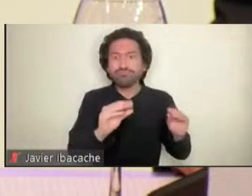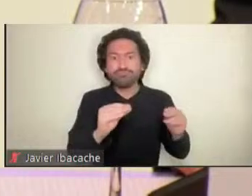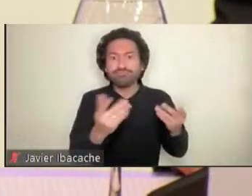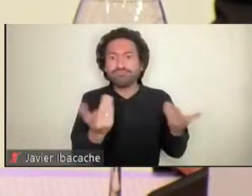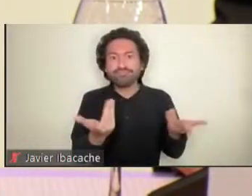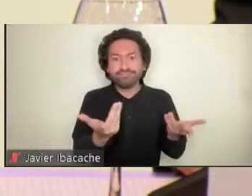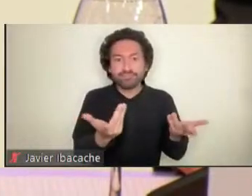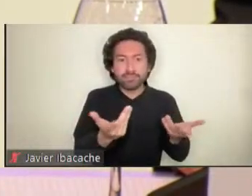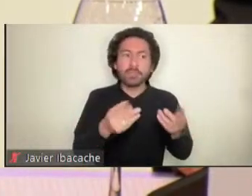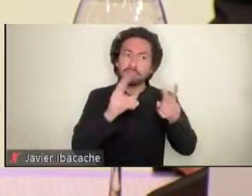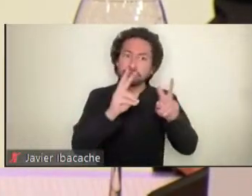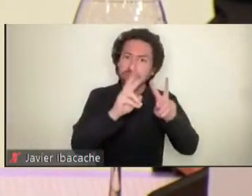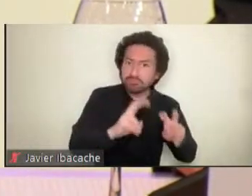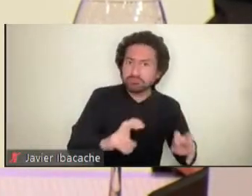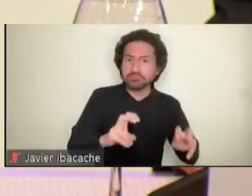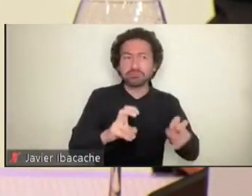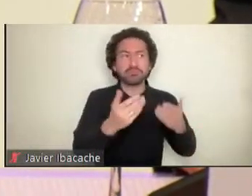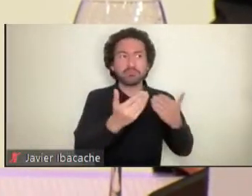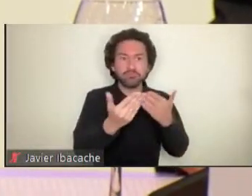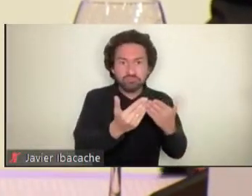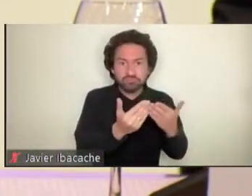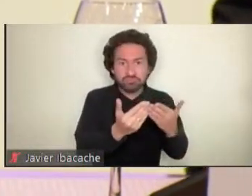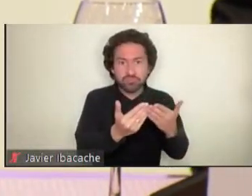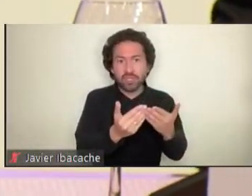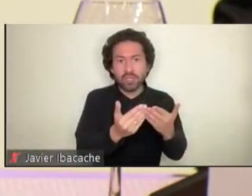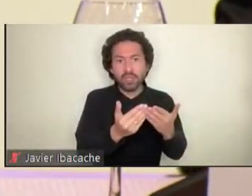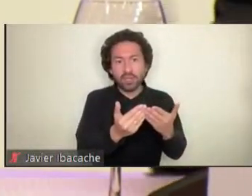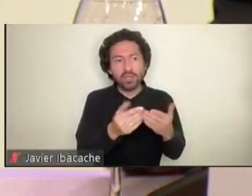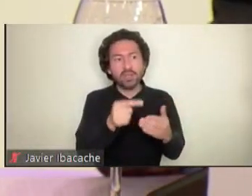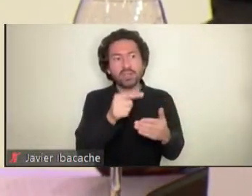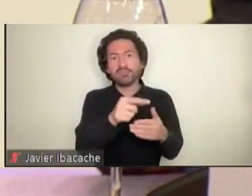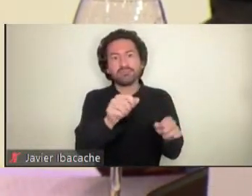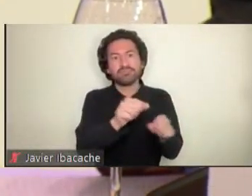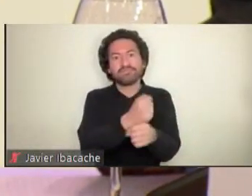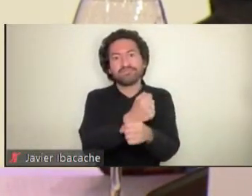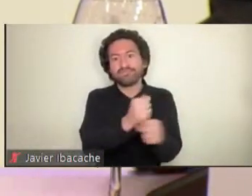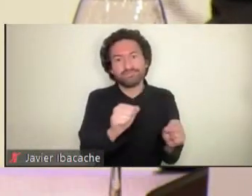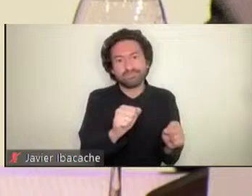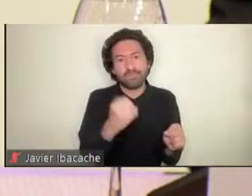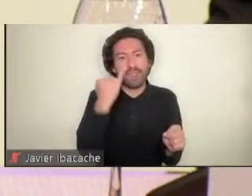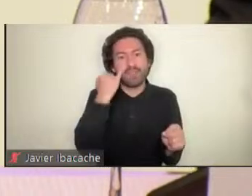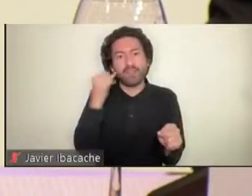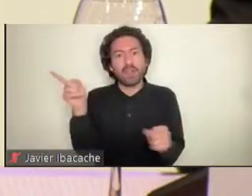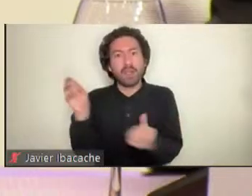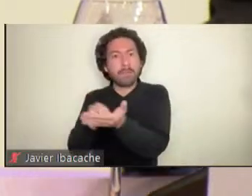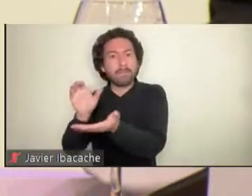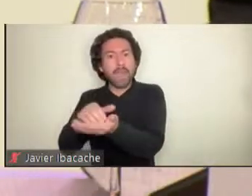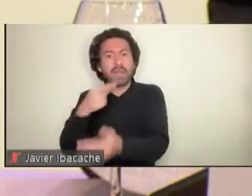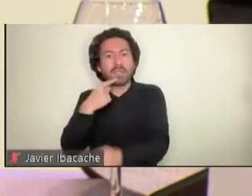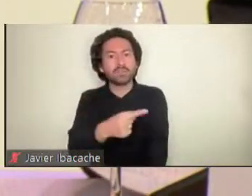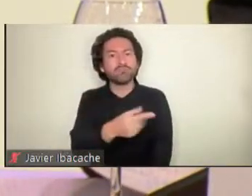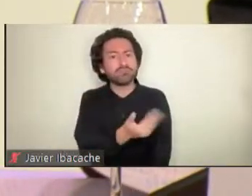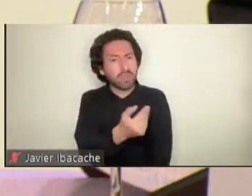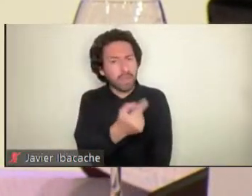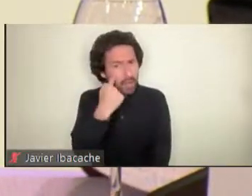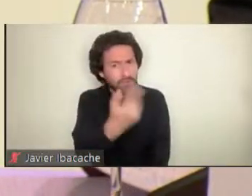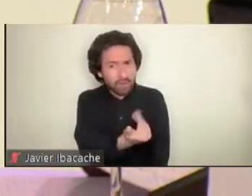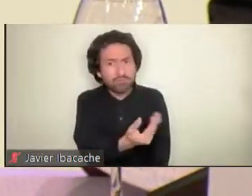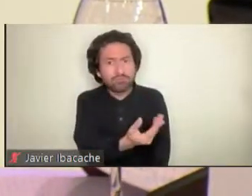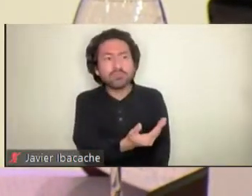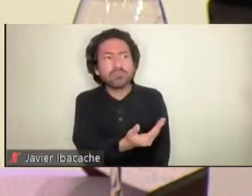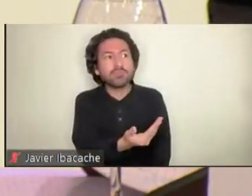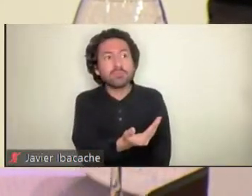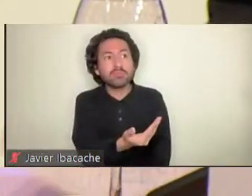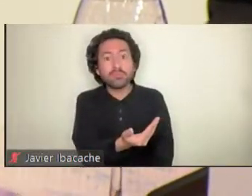you research and develop, that is intelligible, and it cannot be used